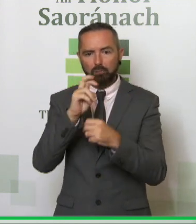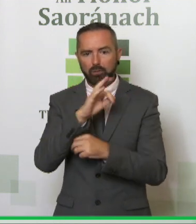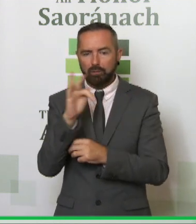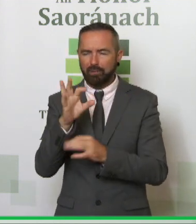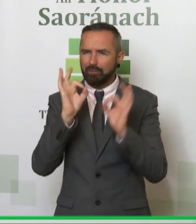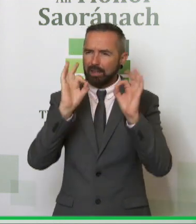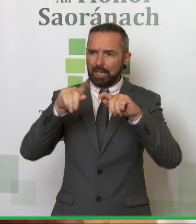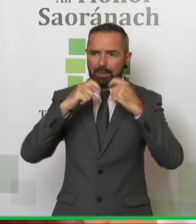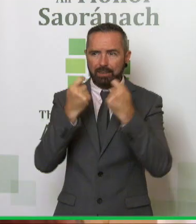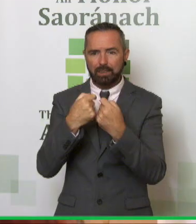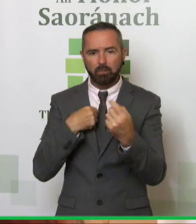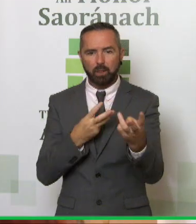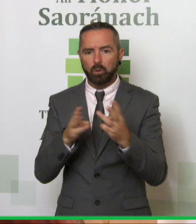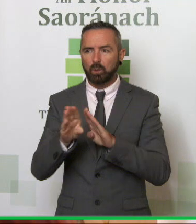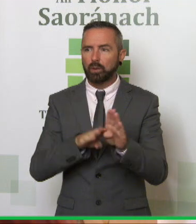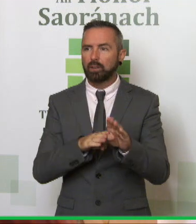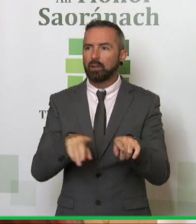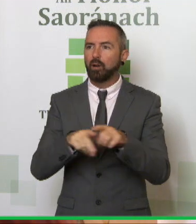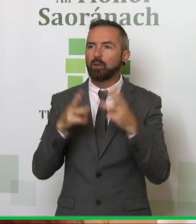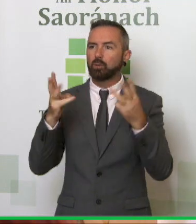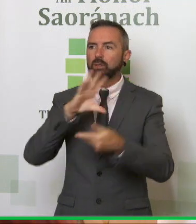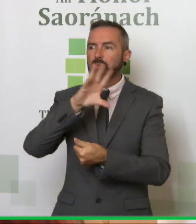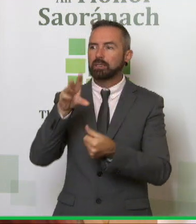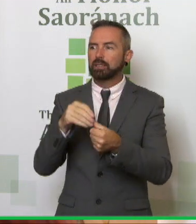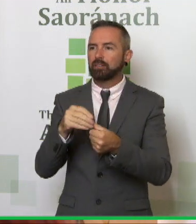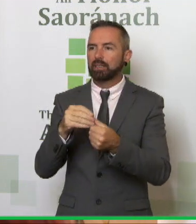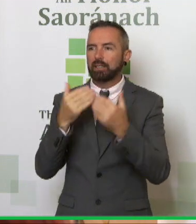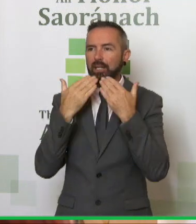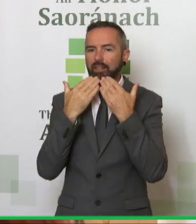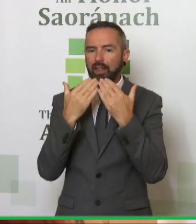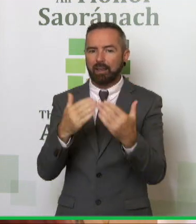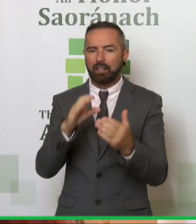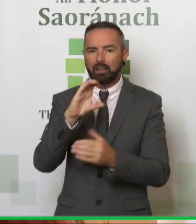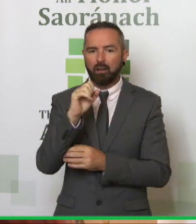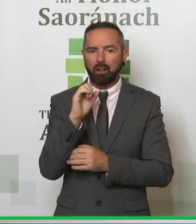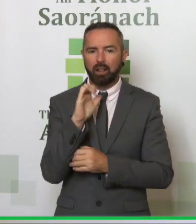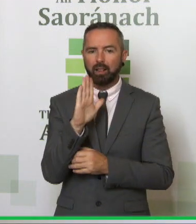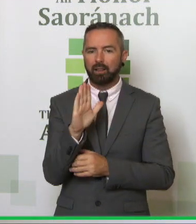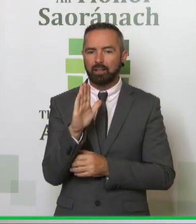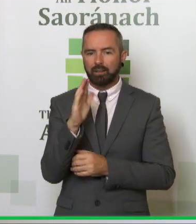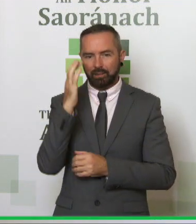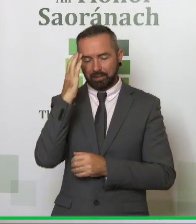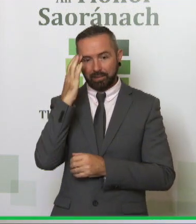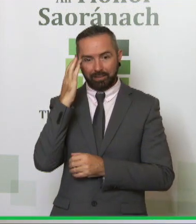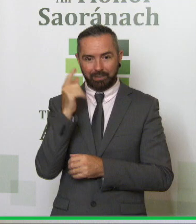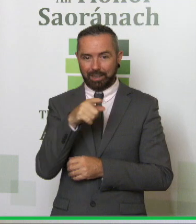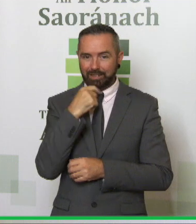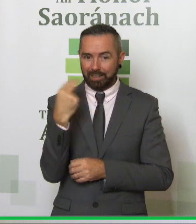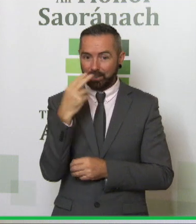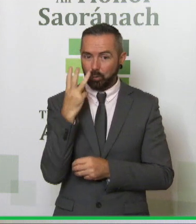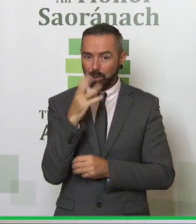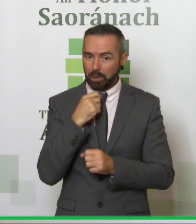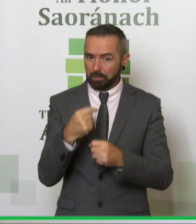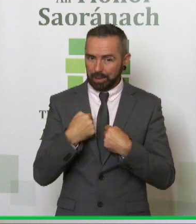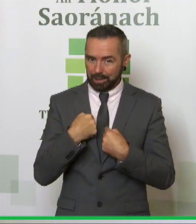Fantastic team that I've worked with. And I also want to particularly and specifically thank Cahill. He said kind words about me, but I have to tell